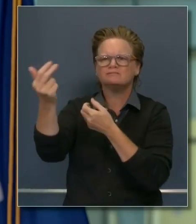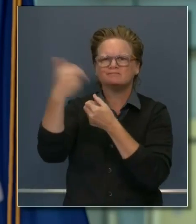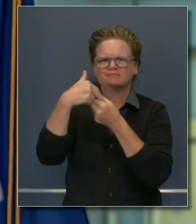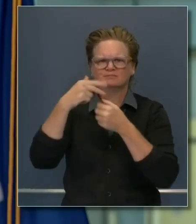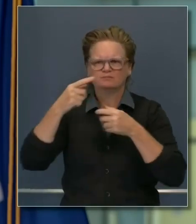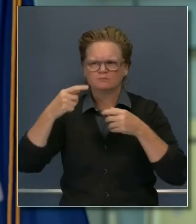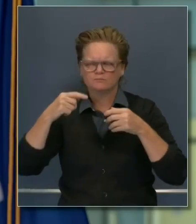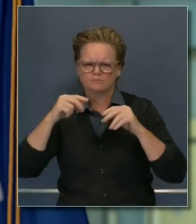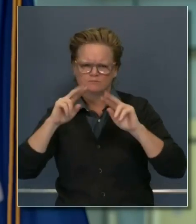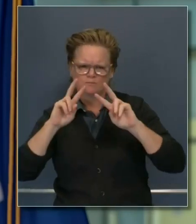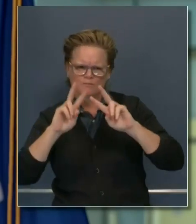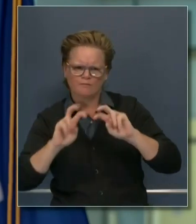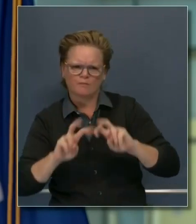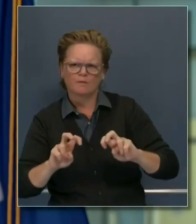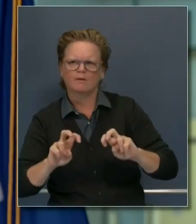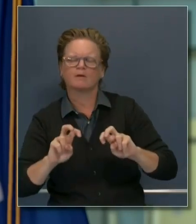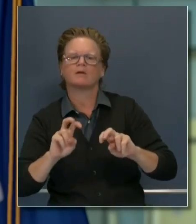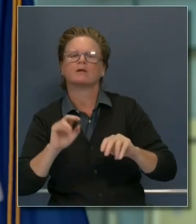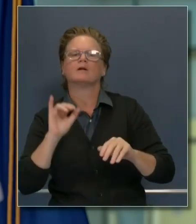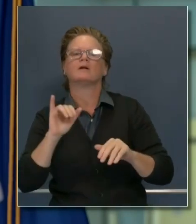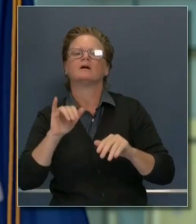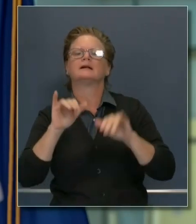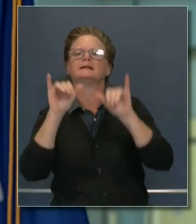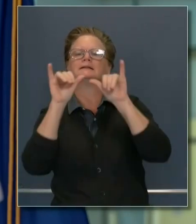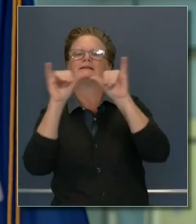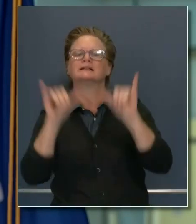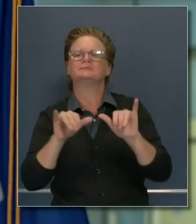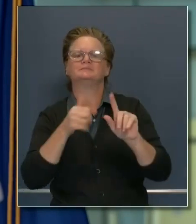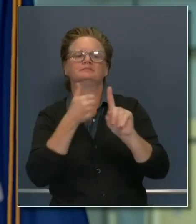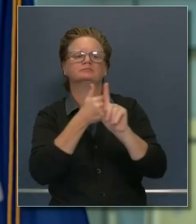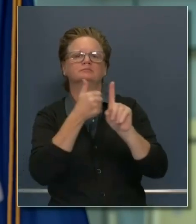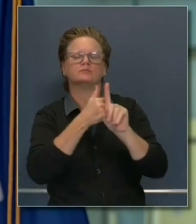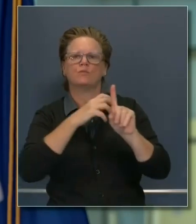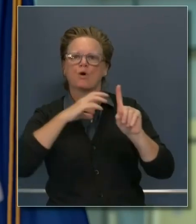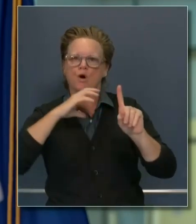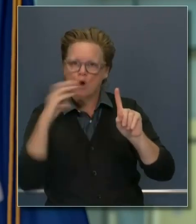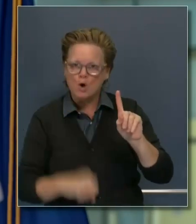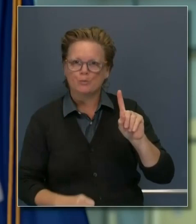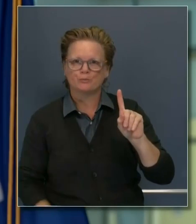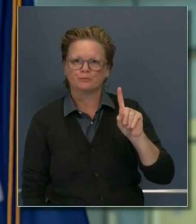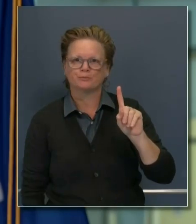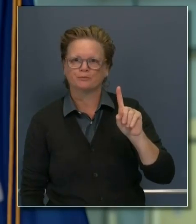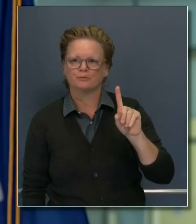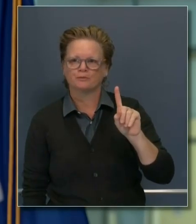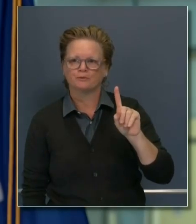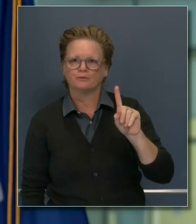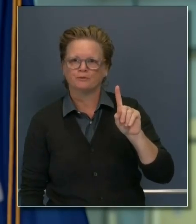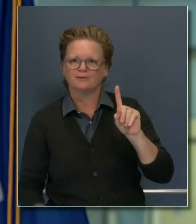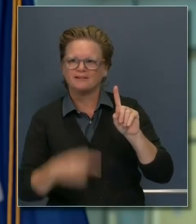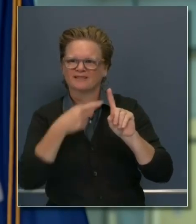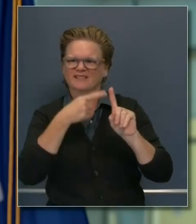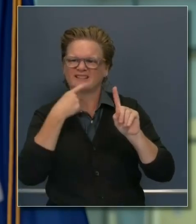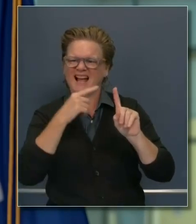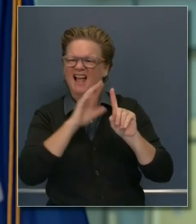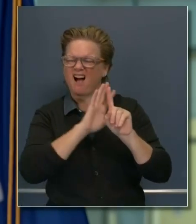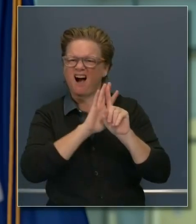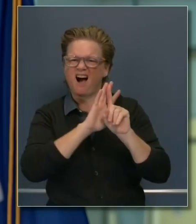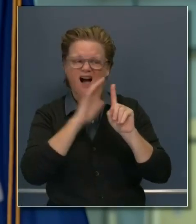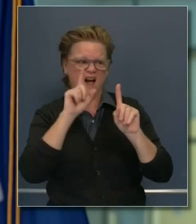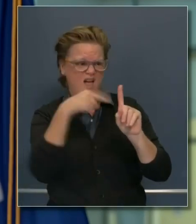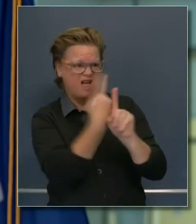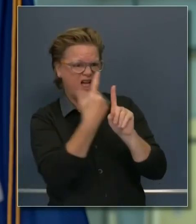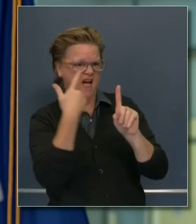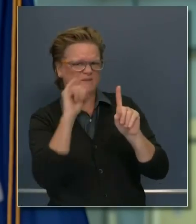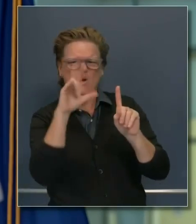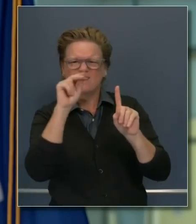not dissimilar to many other states in this country. It's a wake-up call, as I said, for this nation, not just the state of California, to substantially